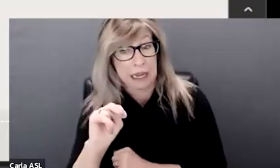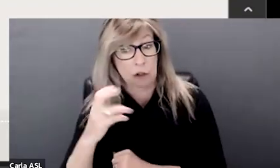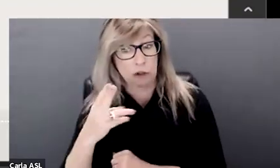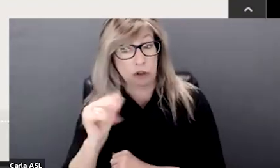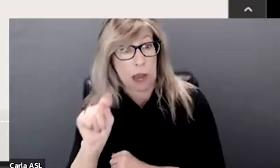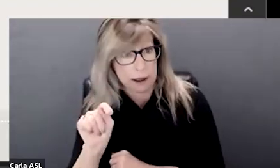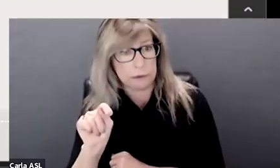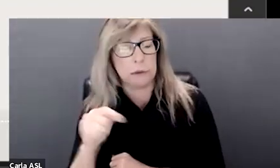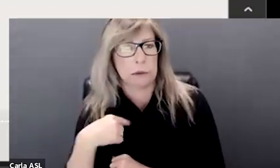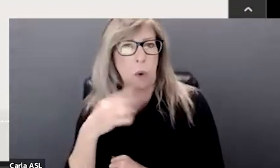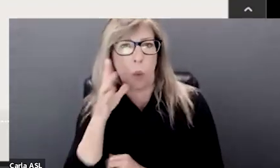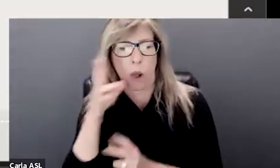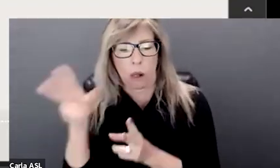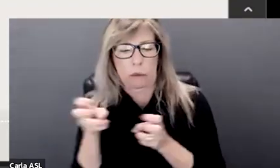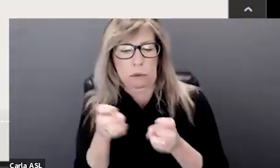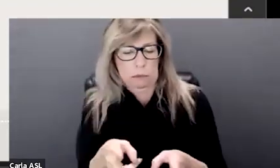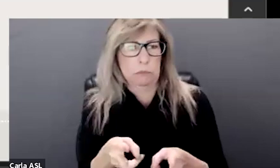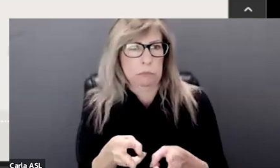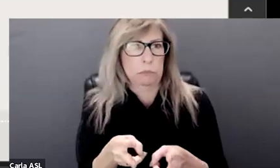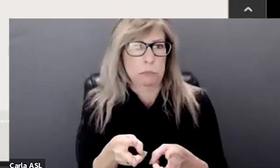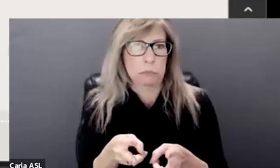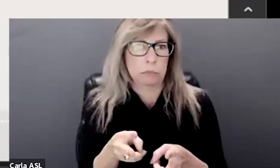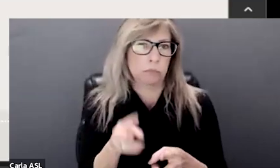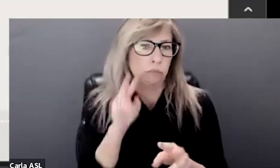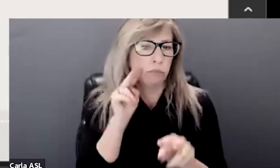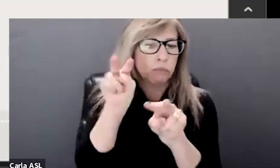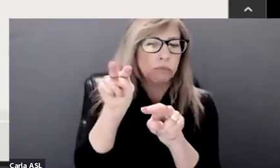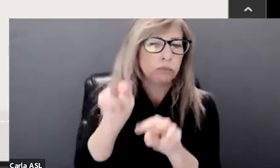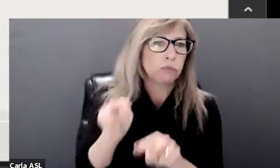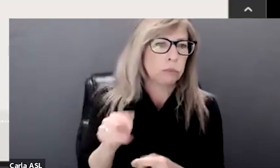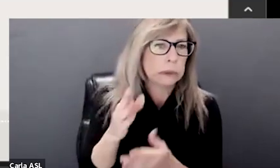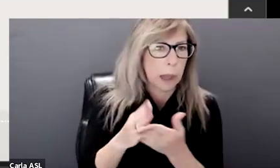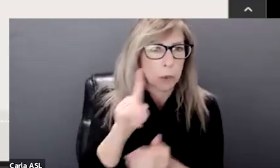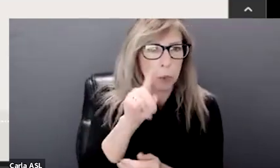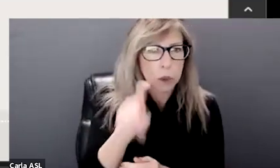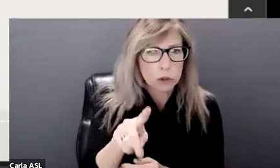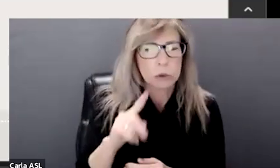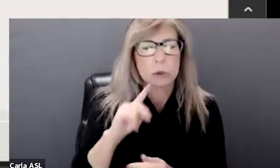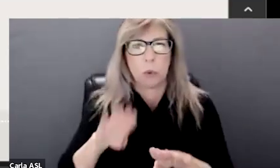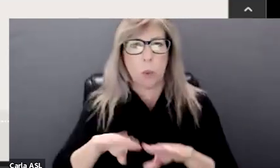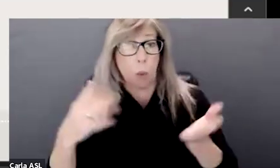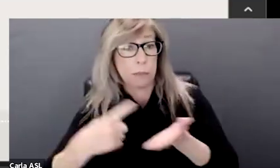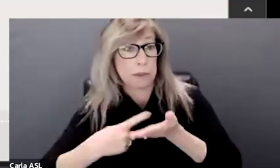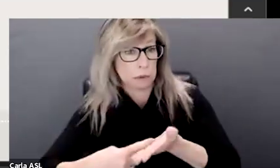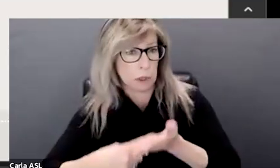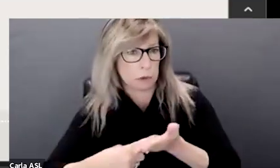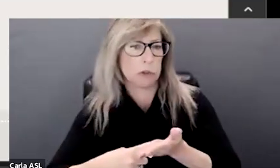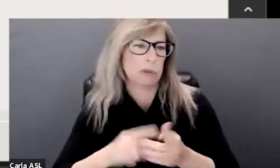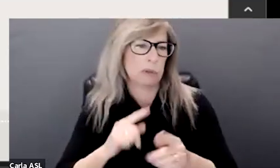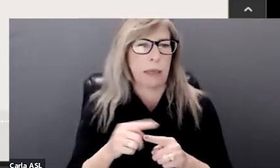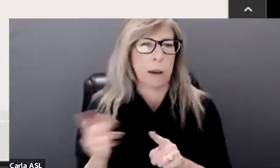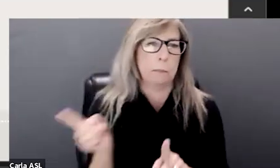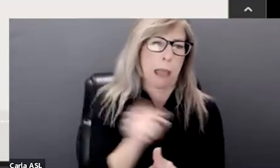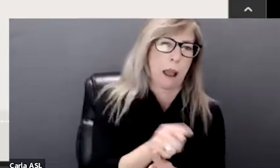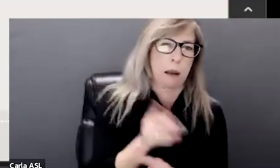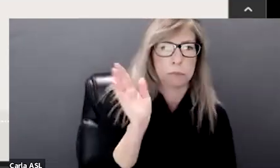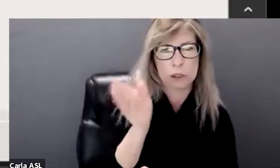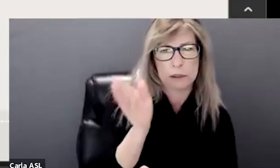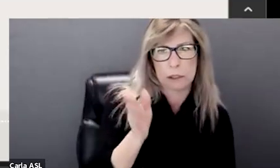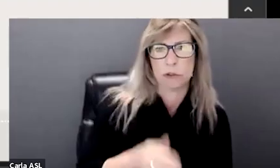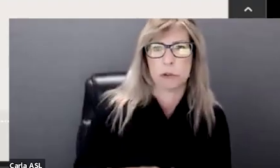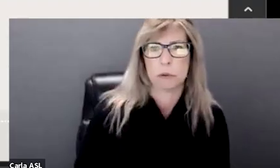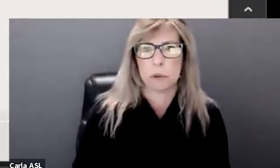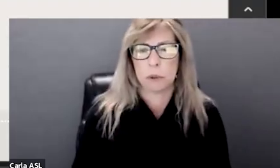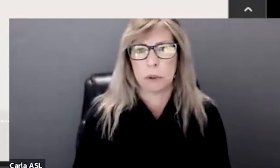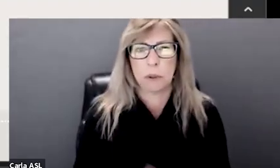will actually have a look at a few things that have been entered in there and discuss them together before moving on in the presentation. Really, all that's designed to do is